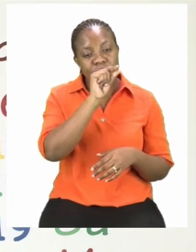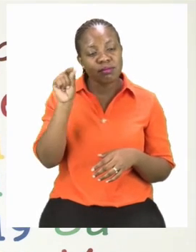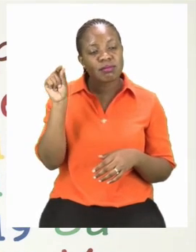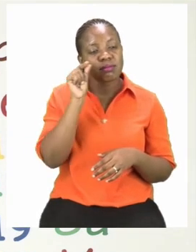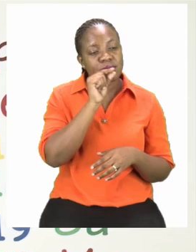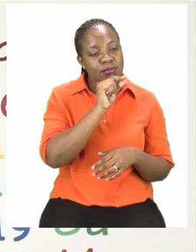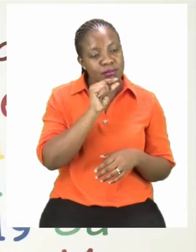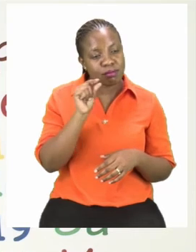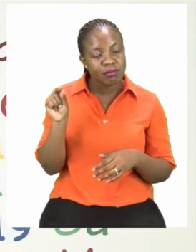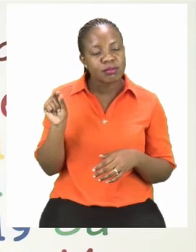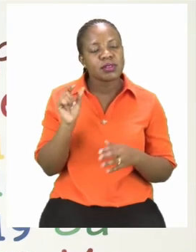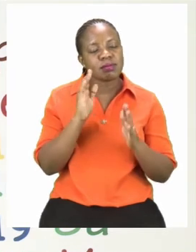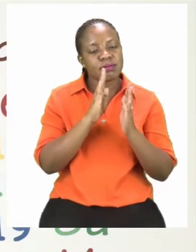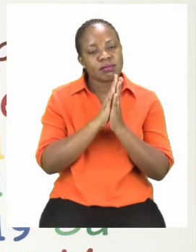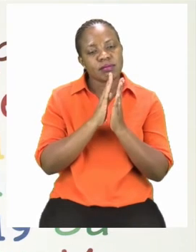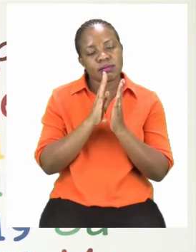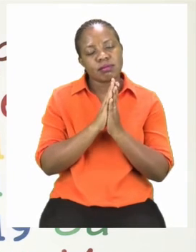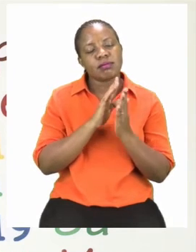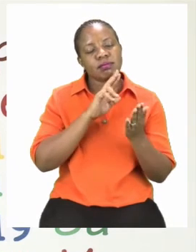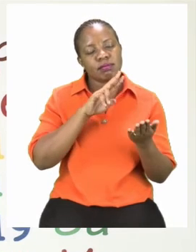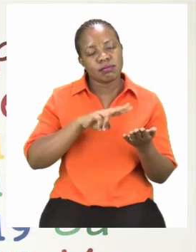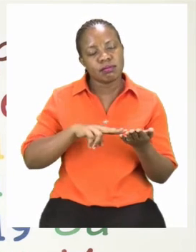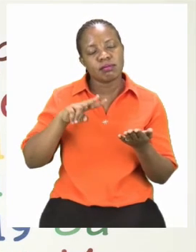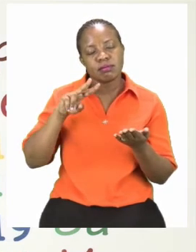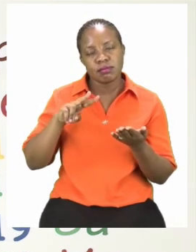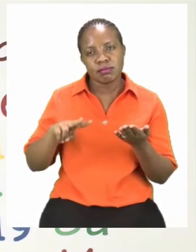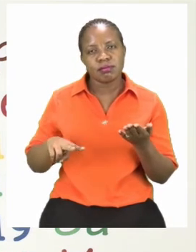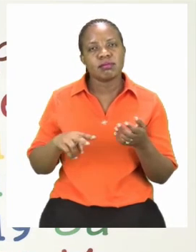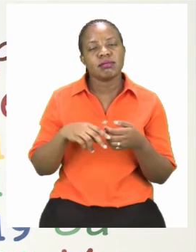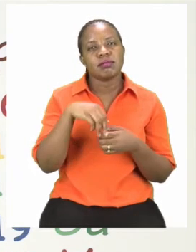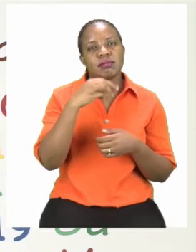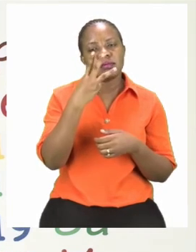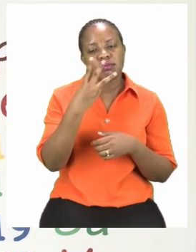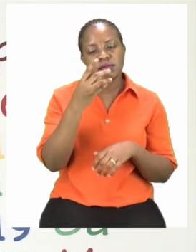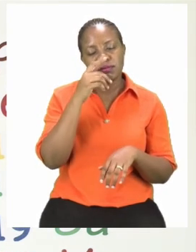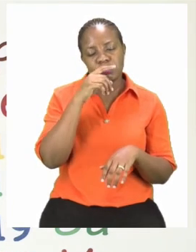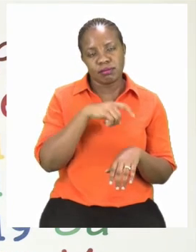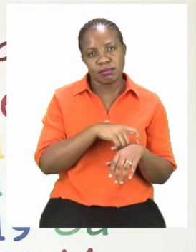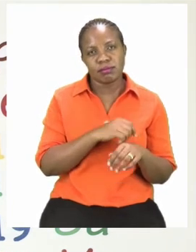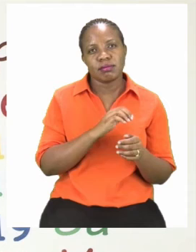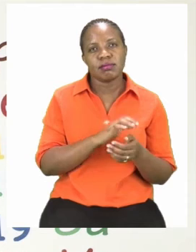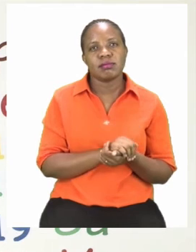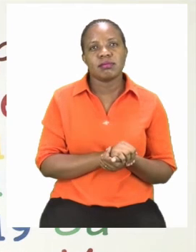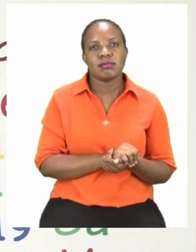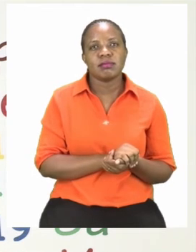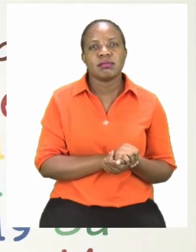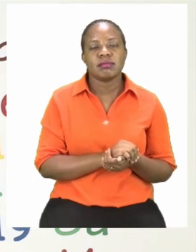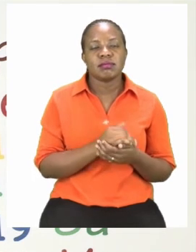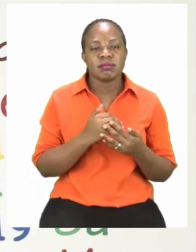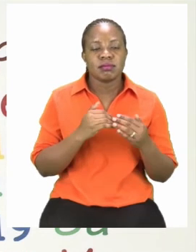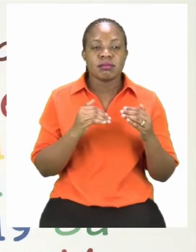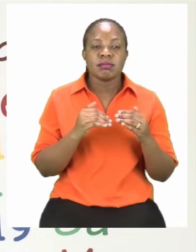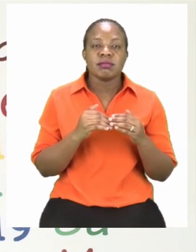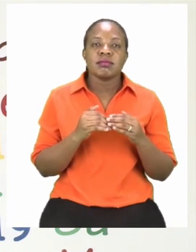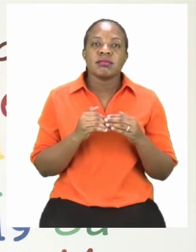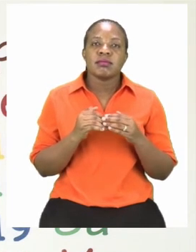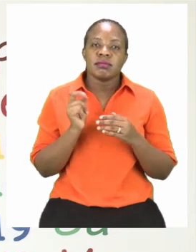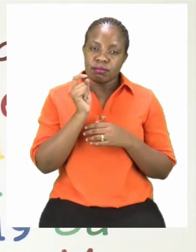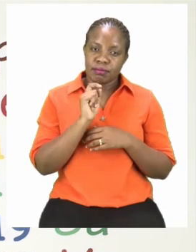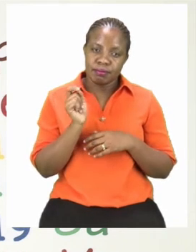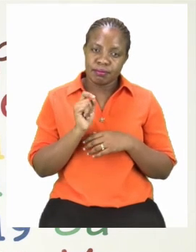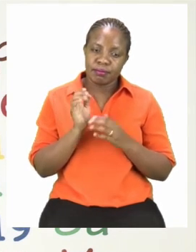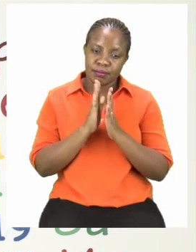8, 9, 10. So now we have 10 sticks.